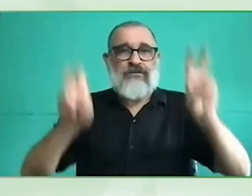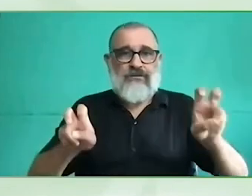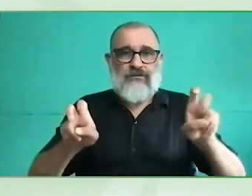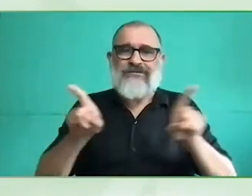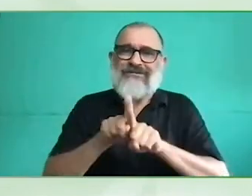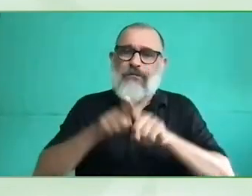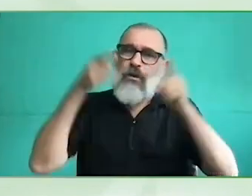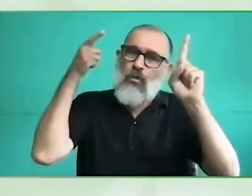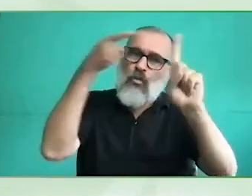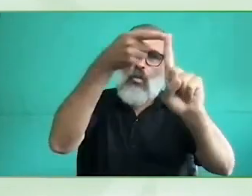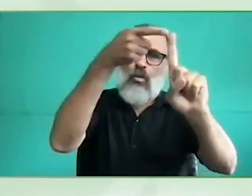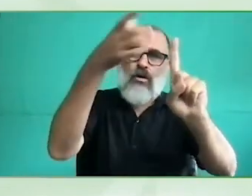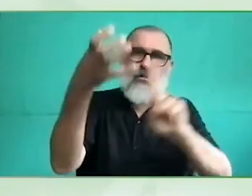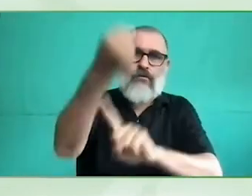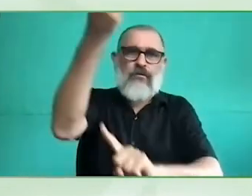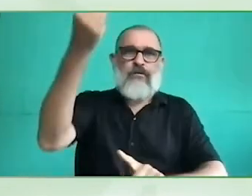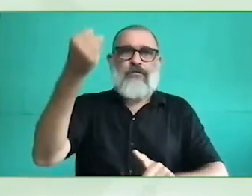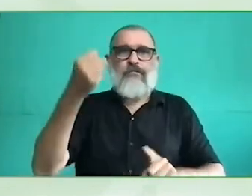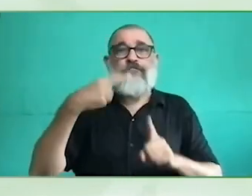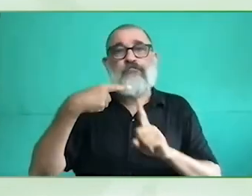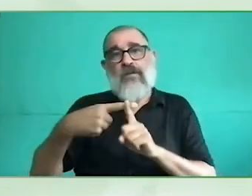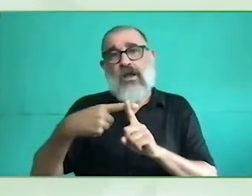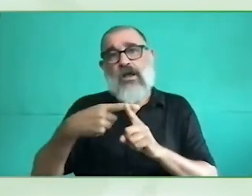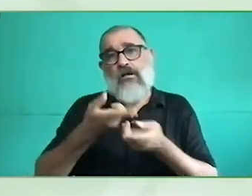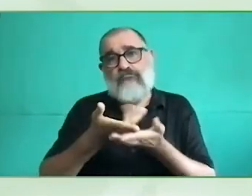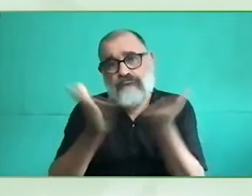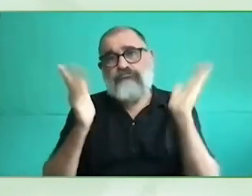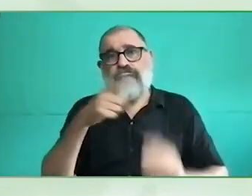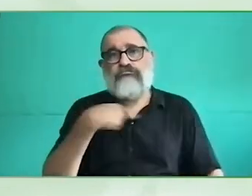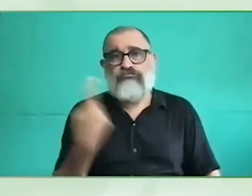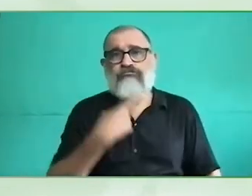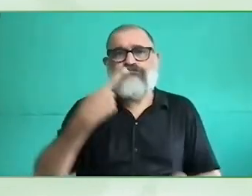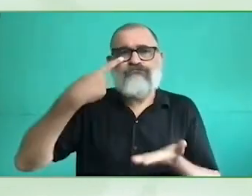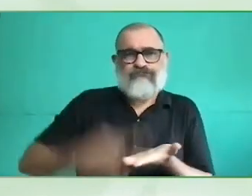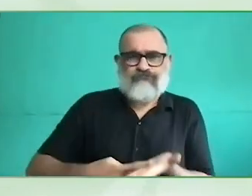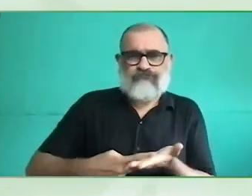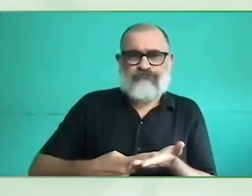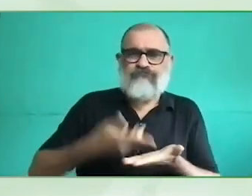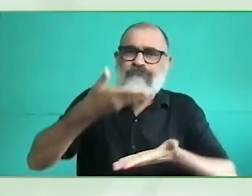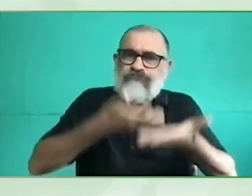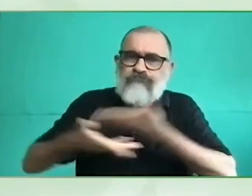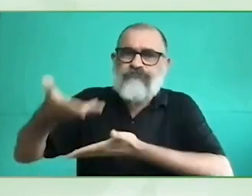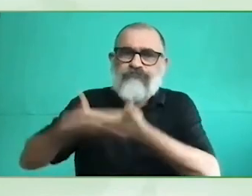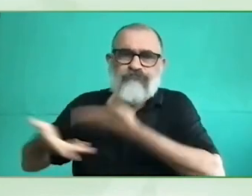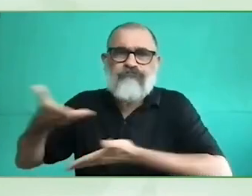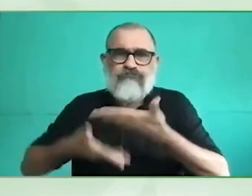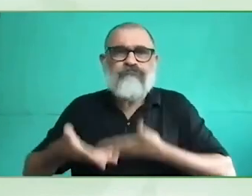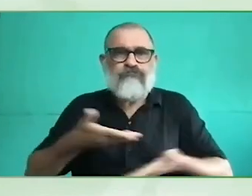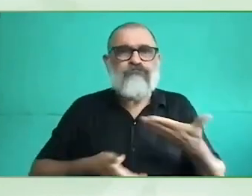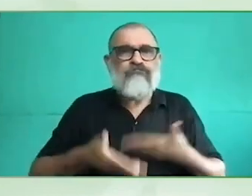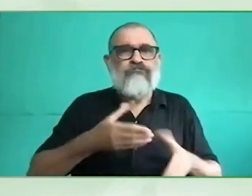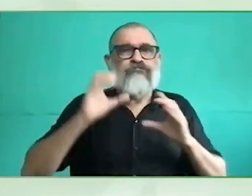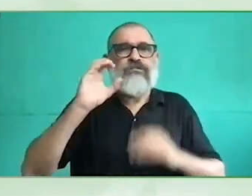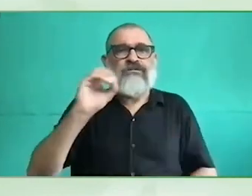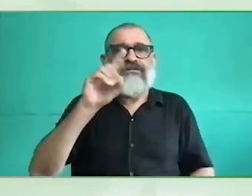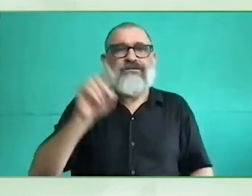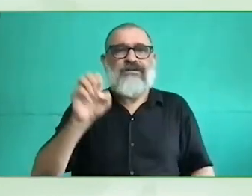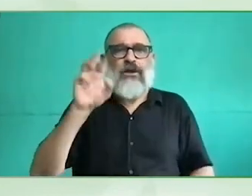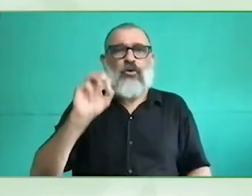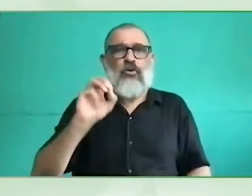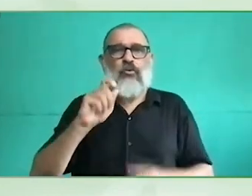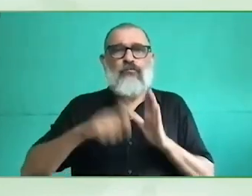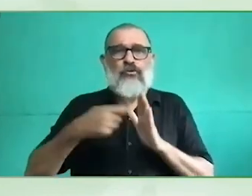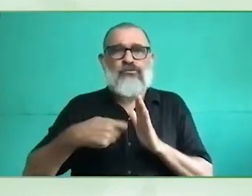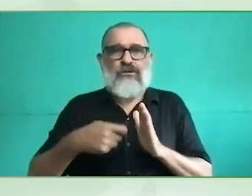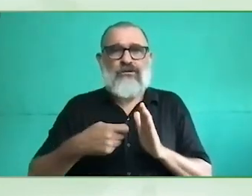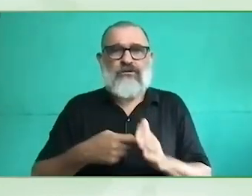therefore, we decided to share Zero Project. And we want to share it